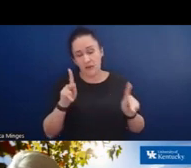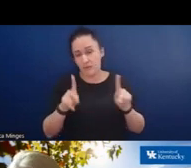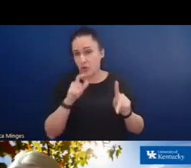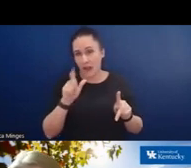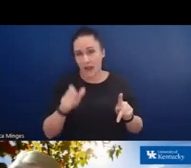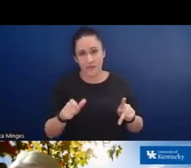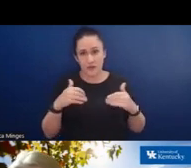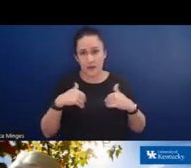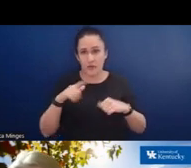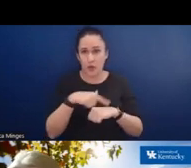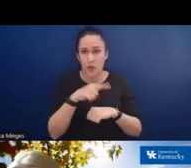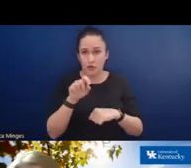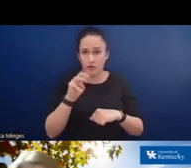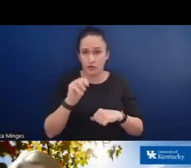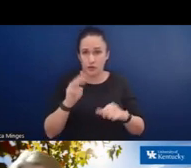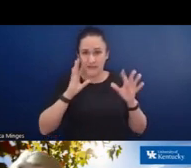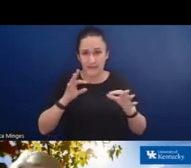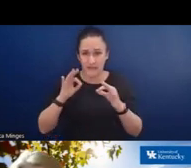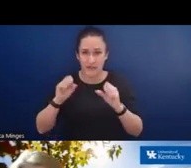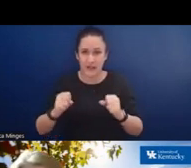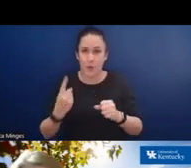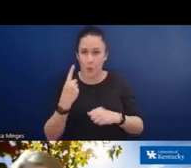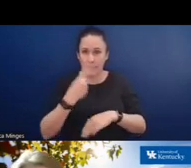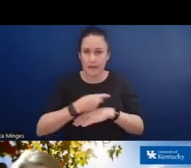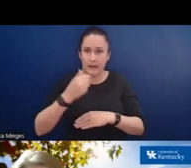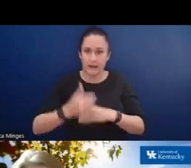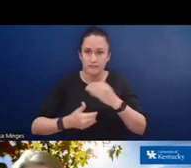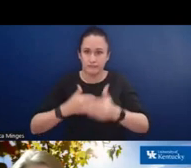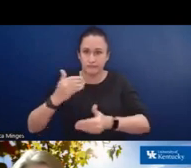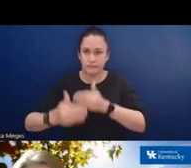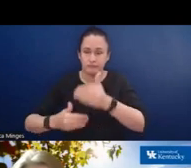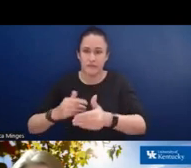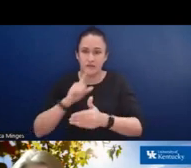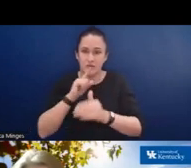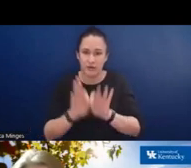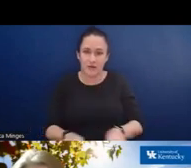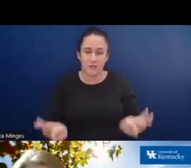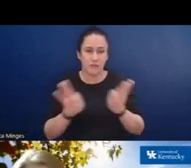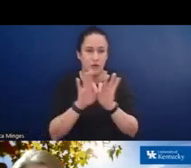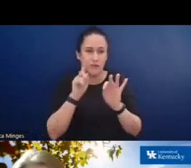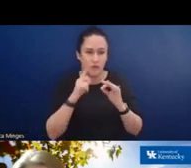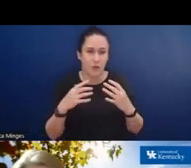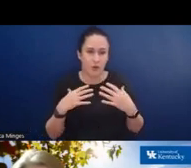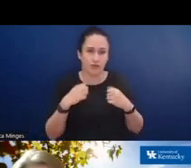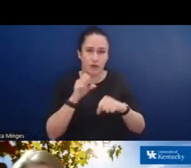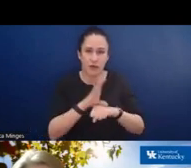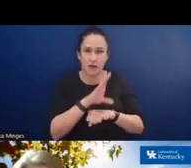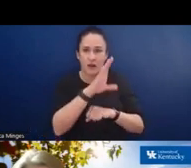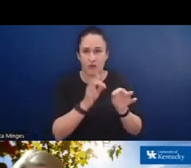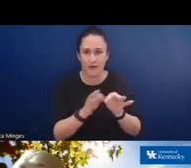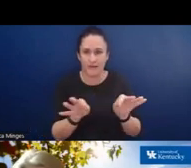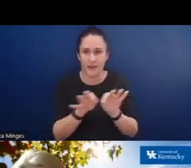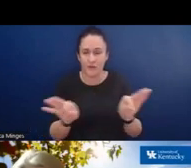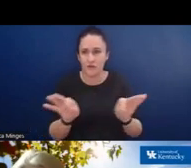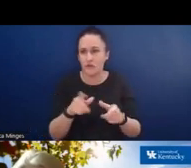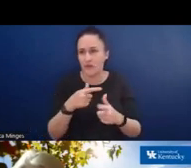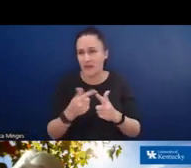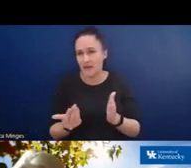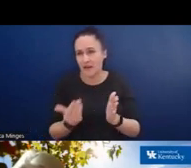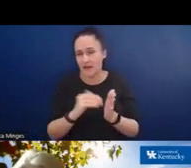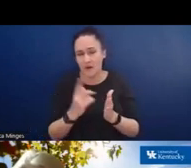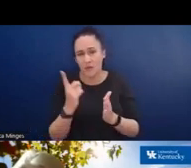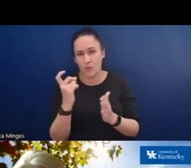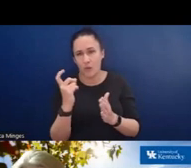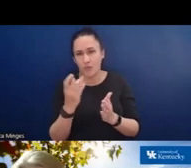long-term decision. They can take it one day at a time, which is very common in our recovery language. And then just one more highlight